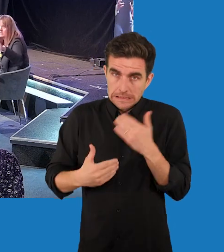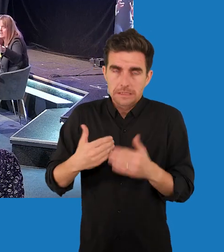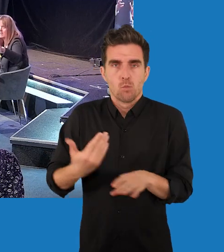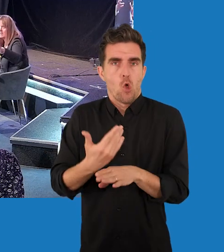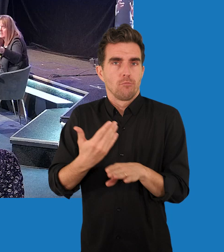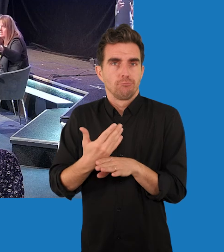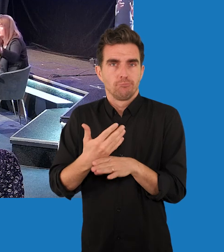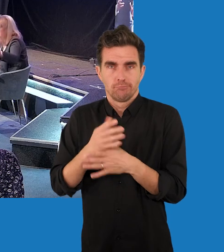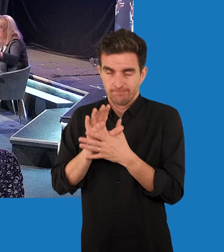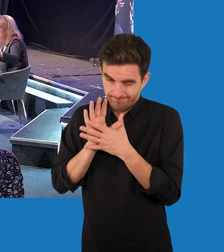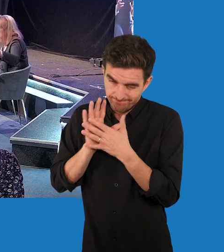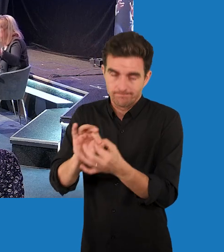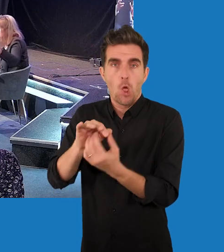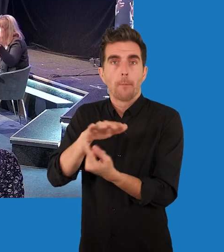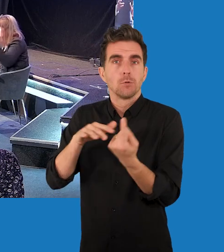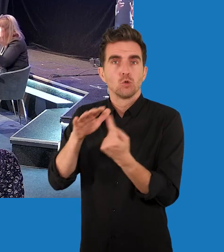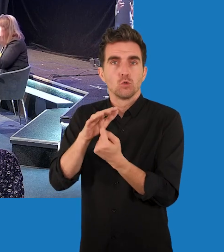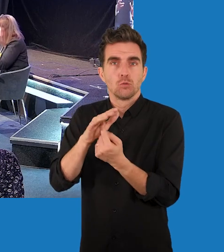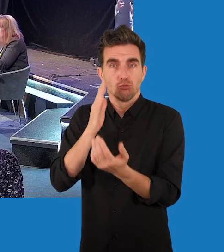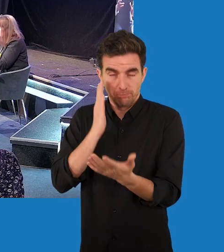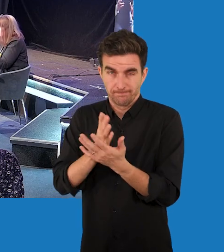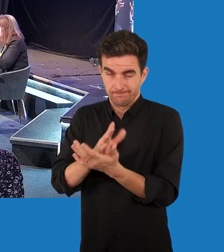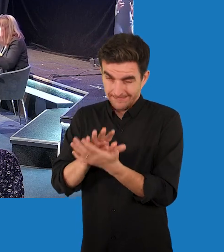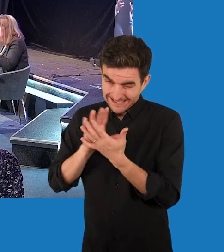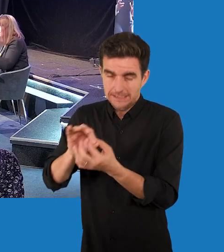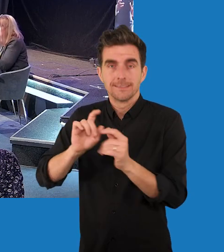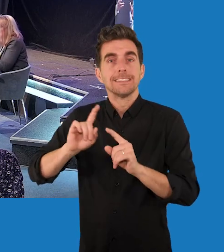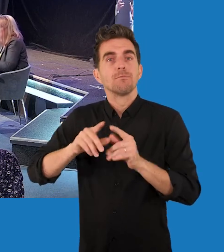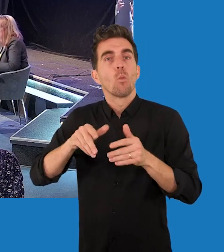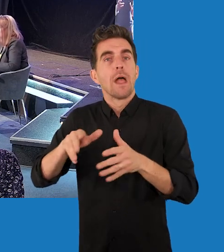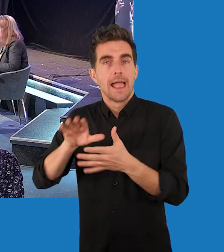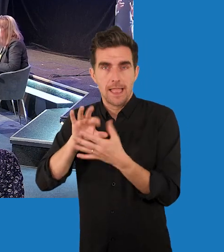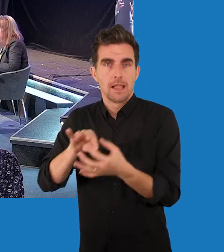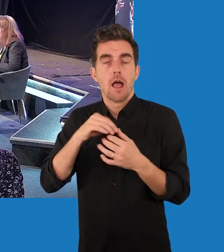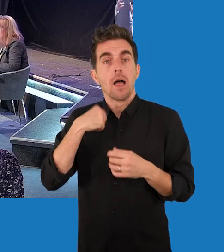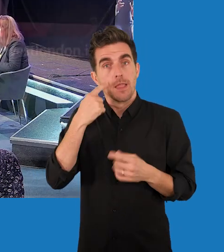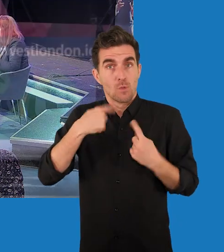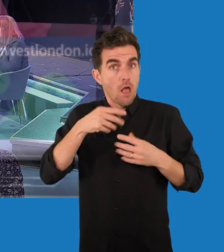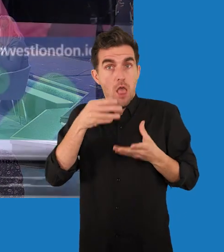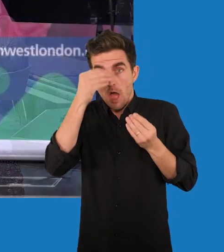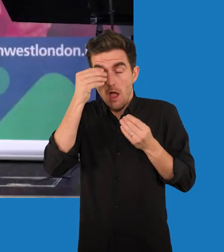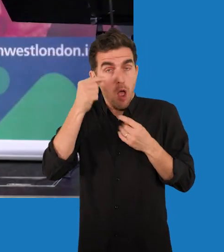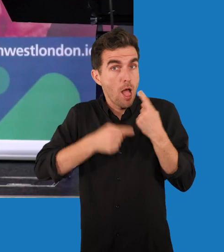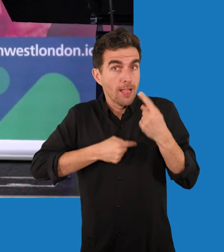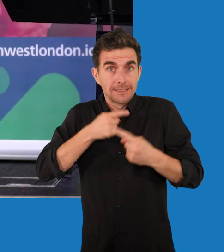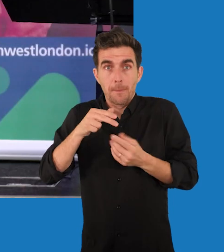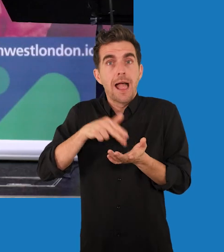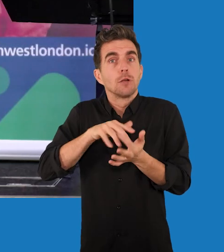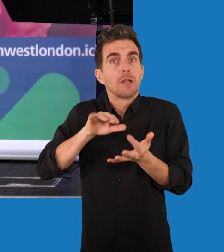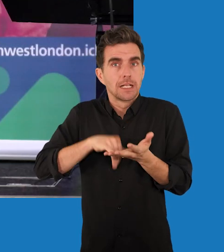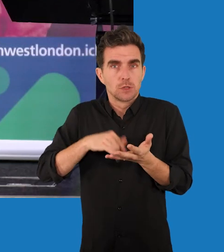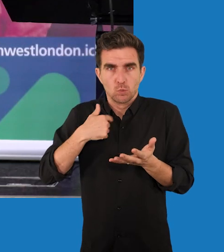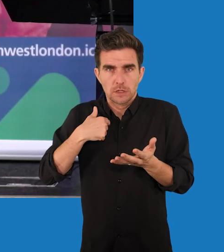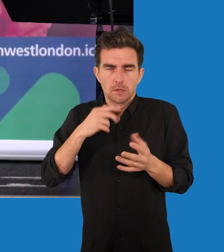through the work that we've heard today around people being in the community and really engaging in a different way. And I think we're learning all the time as